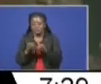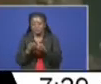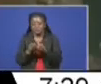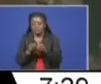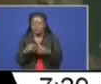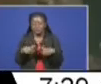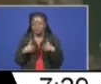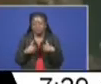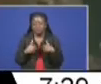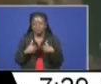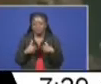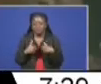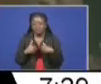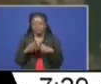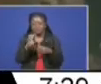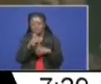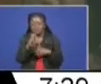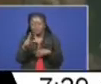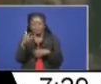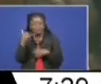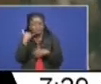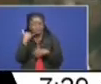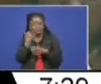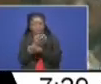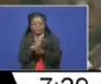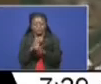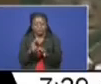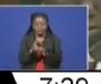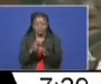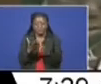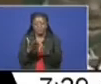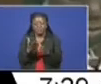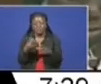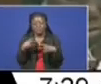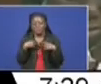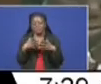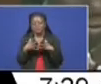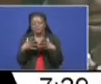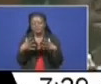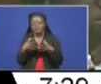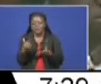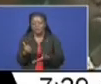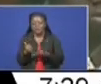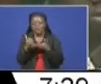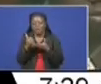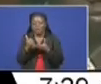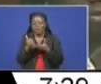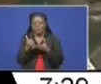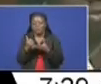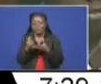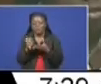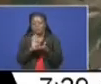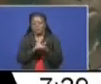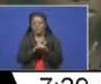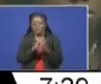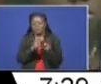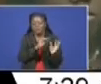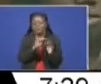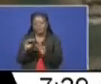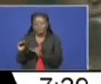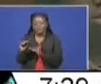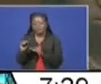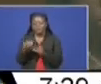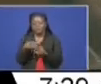and Styrofoam Free by 2020 initiative, we will significantly help in the eradication of pollution and heighten public